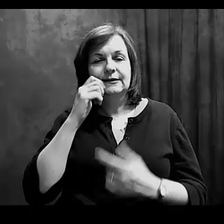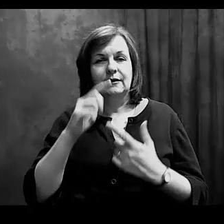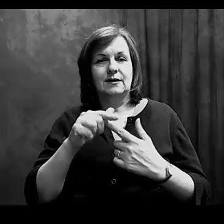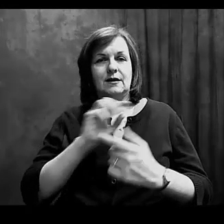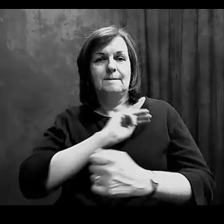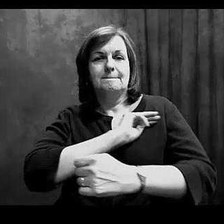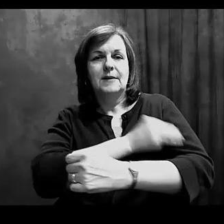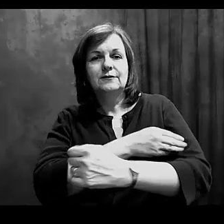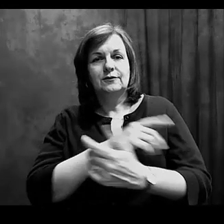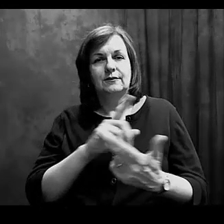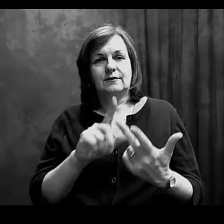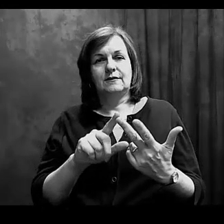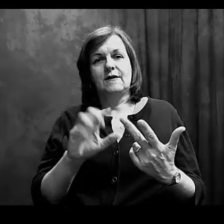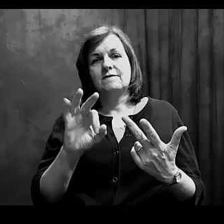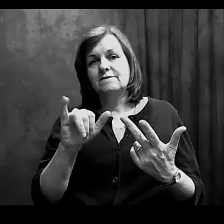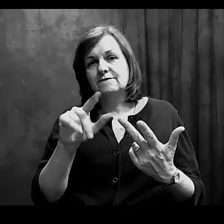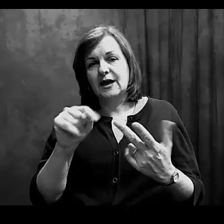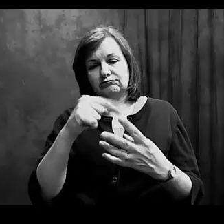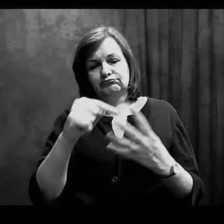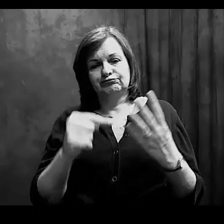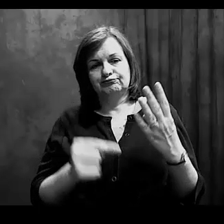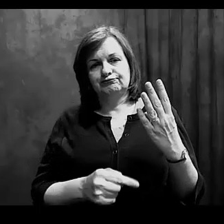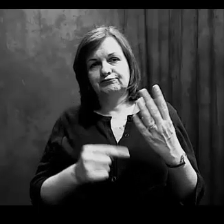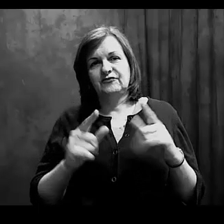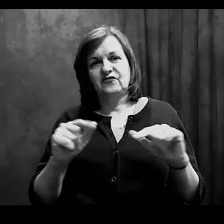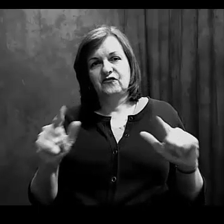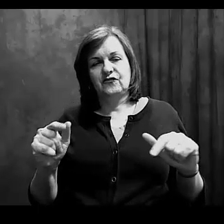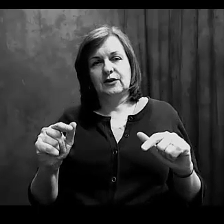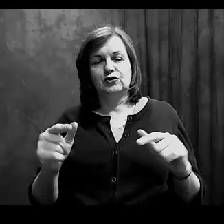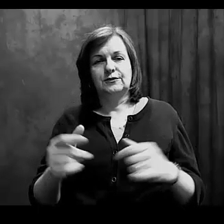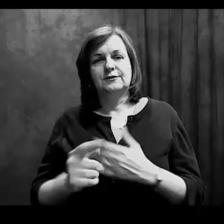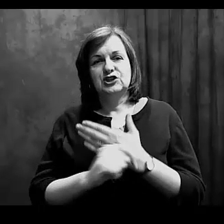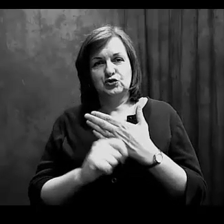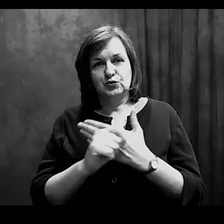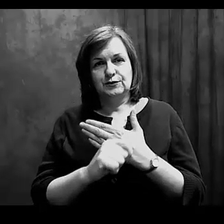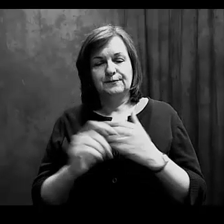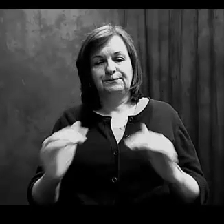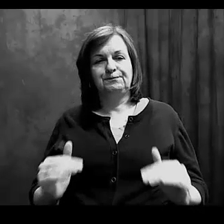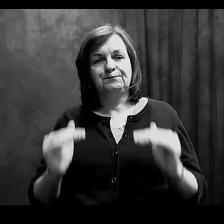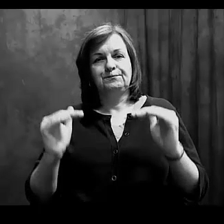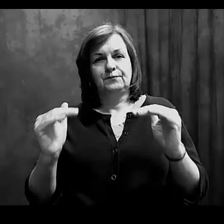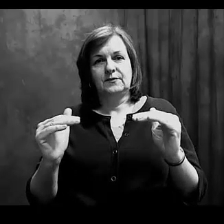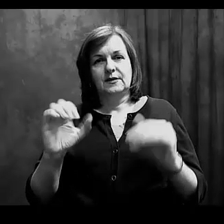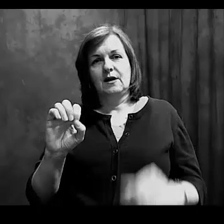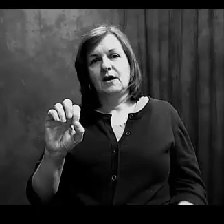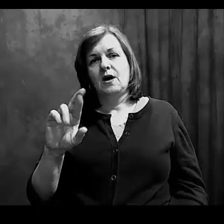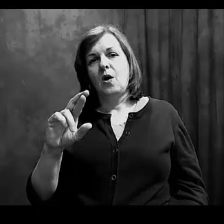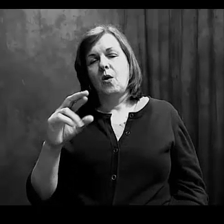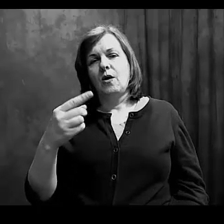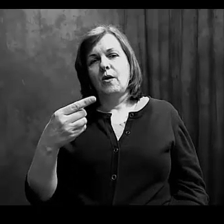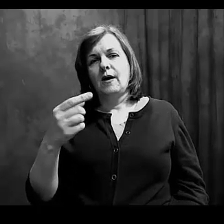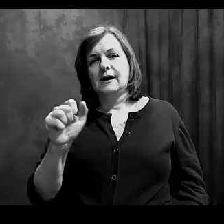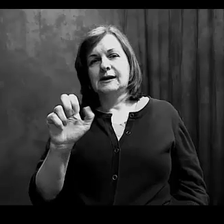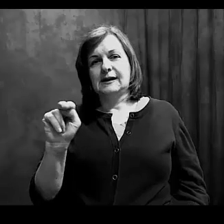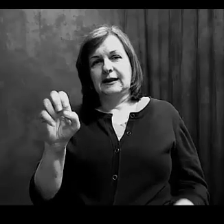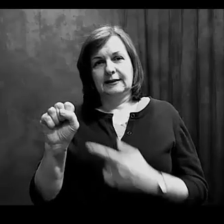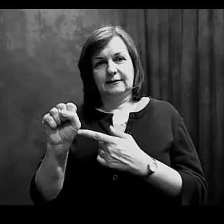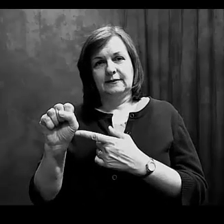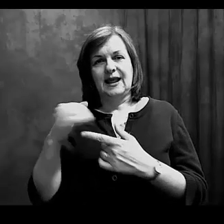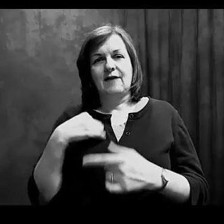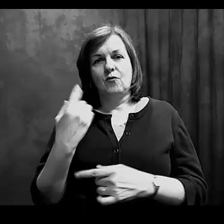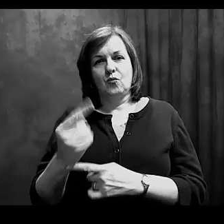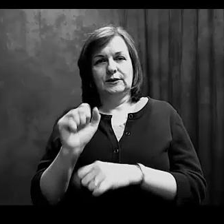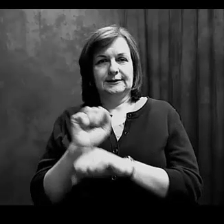and muscle and fat and all of these kinds of things. Organs have a very